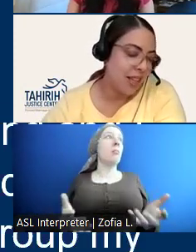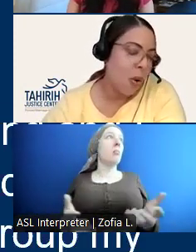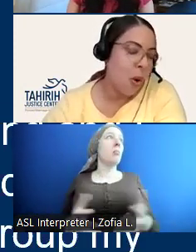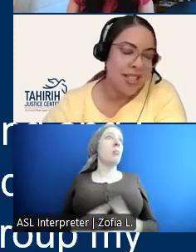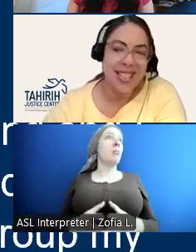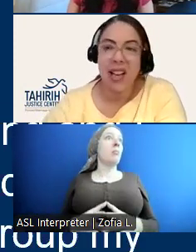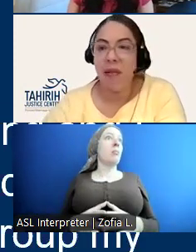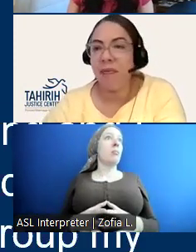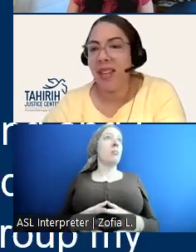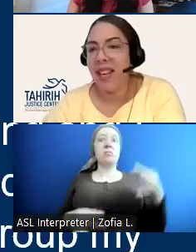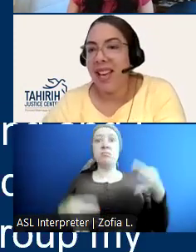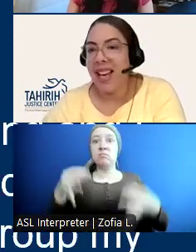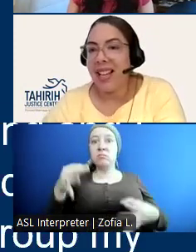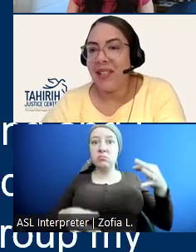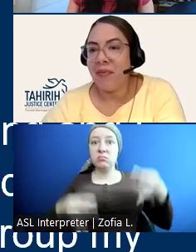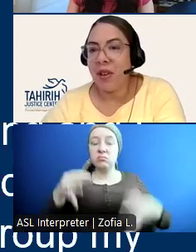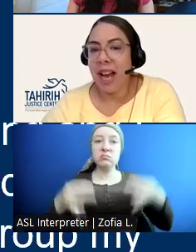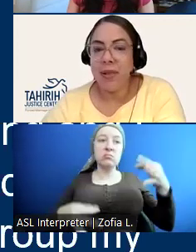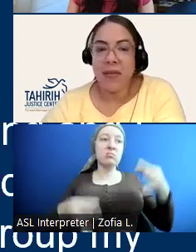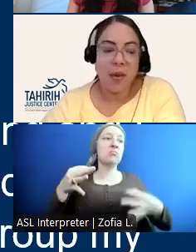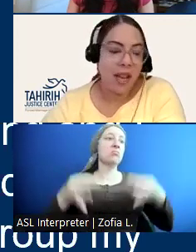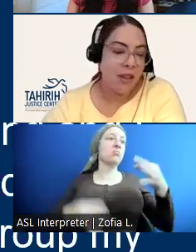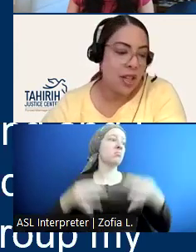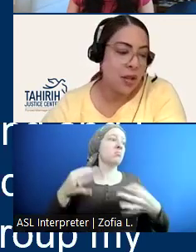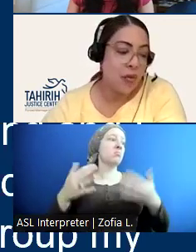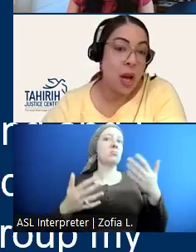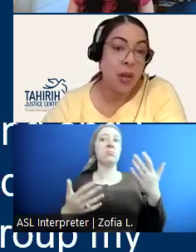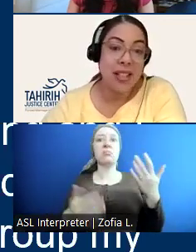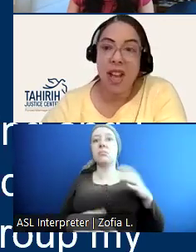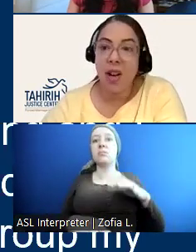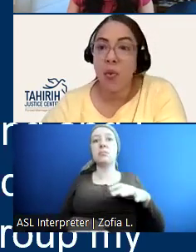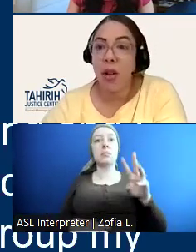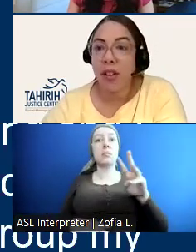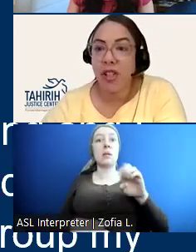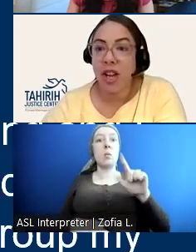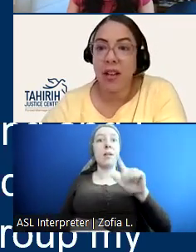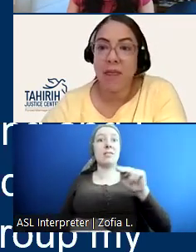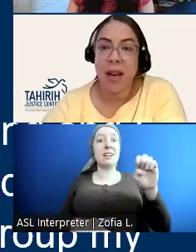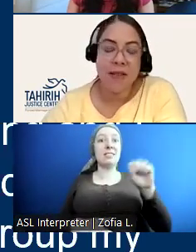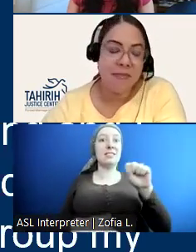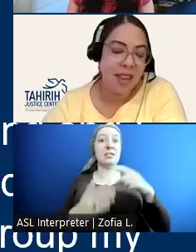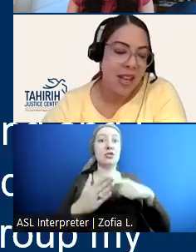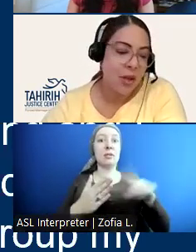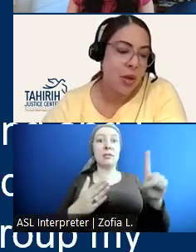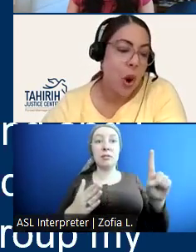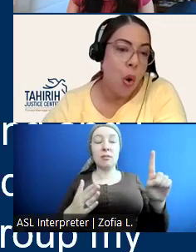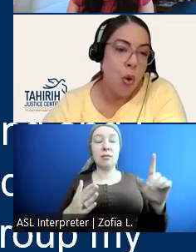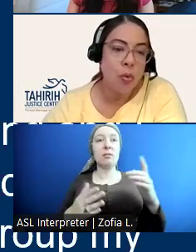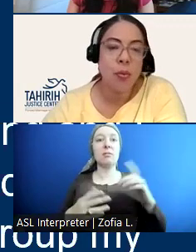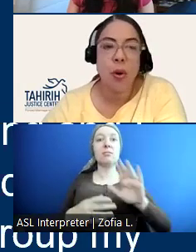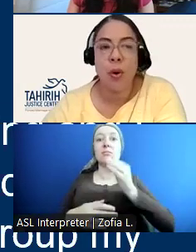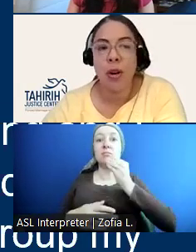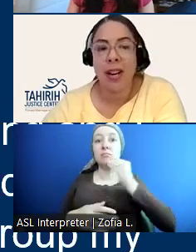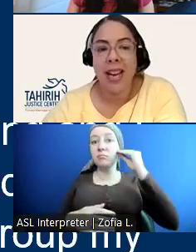The court system, perhaps if there was ever any sort of wellness check or welfare check, to your